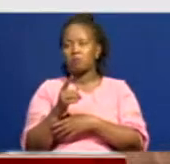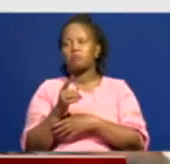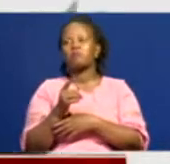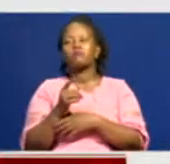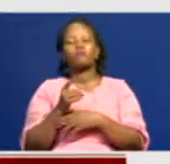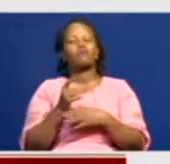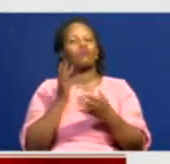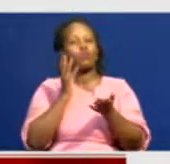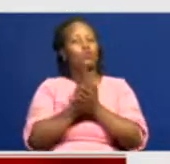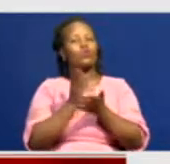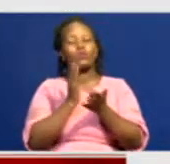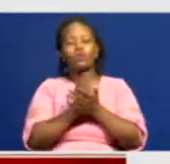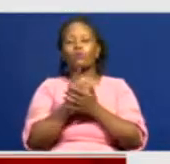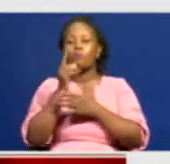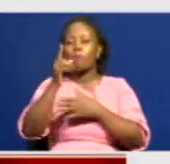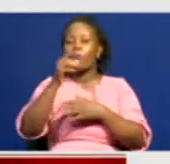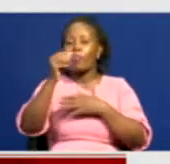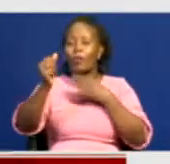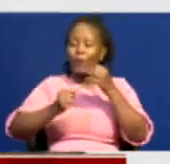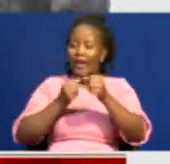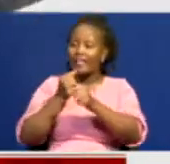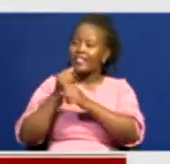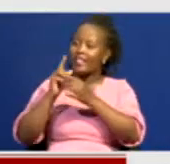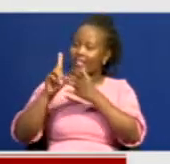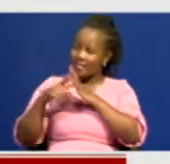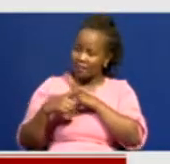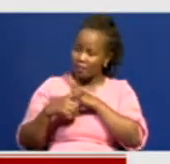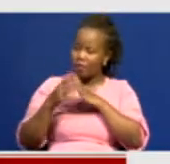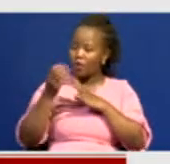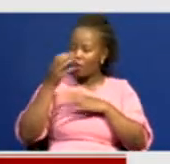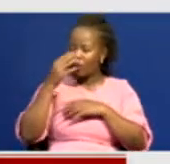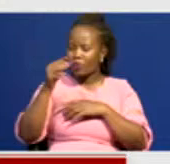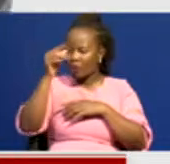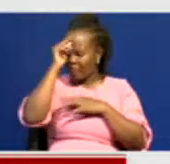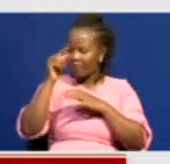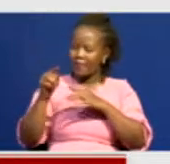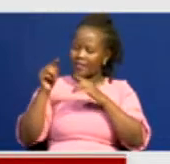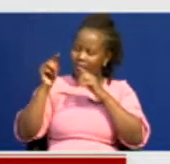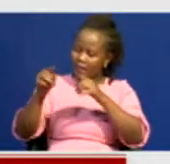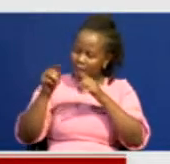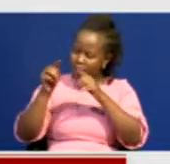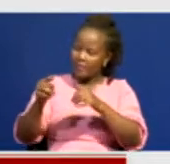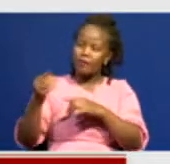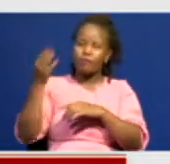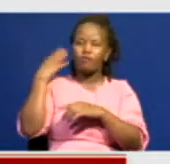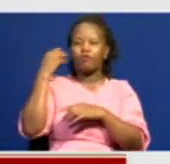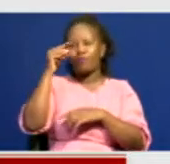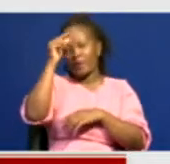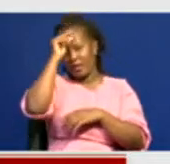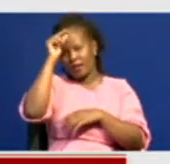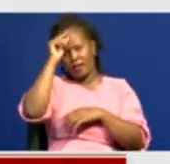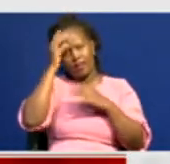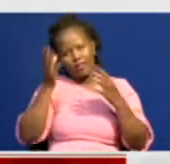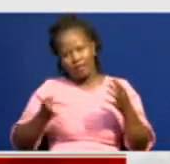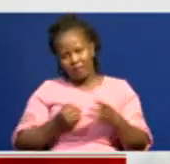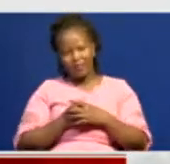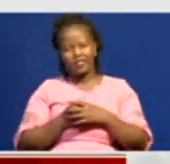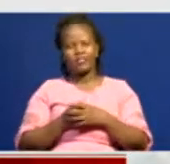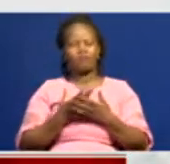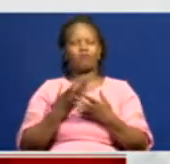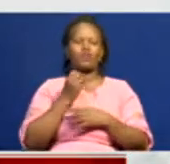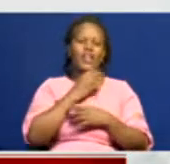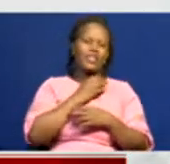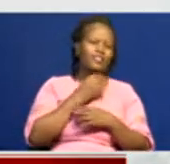Bado mpaka hii mwaka moja sasa bado wanalaumu tu ile serikali ambayo ilitoka. Oh, sisi